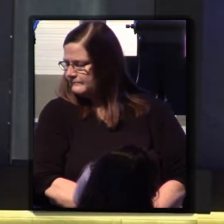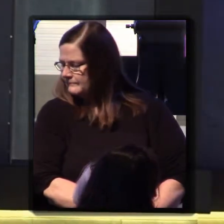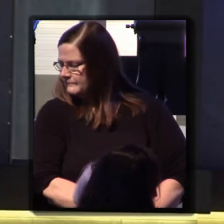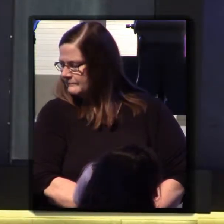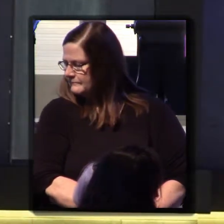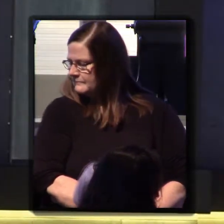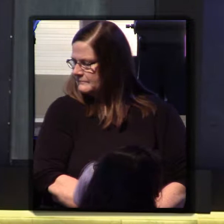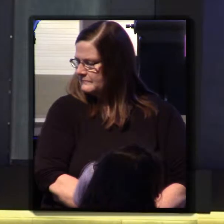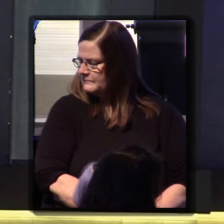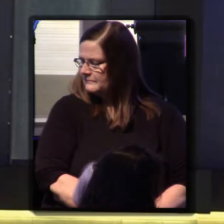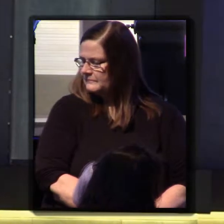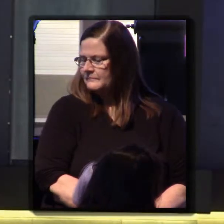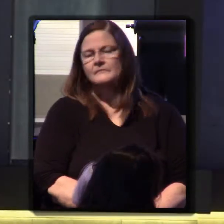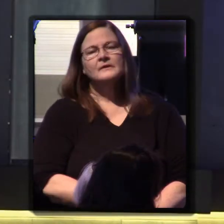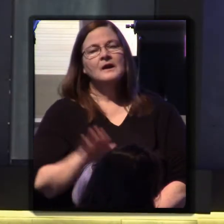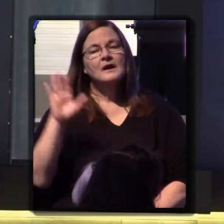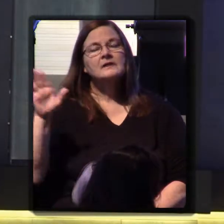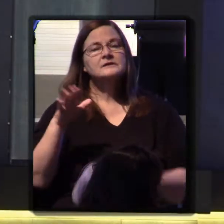death.